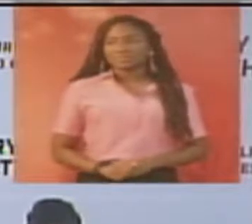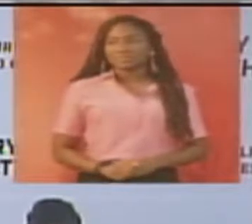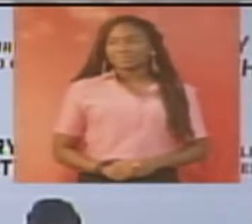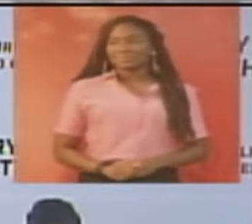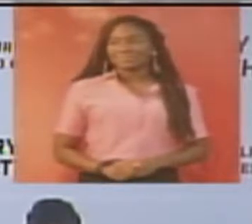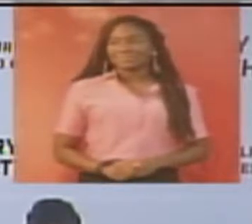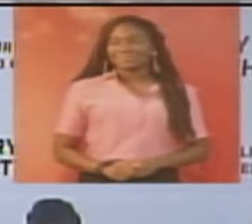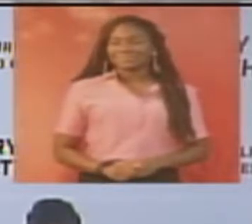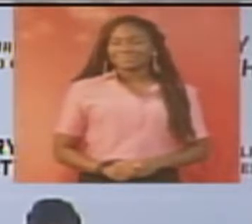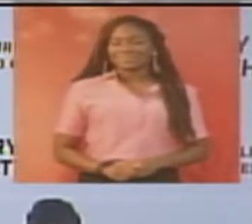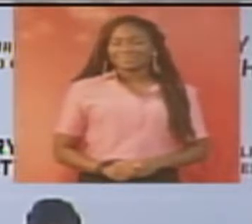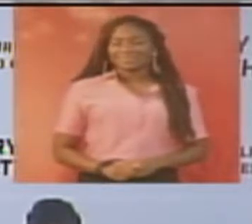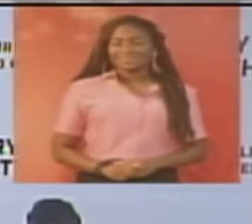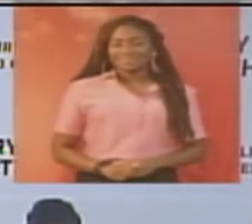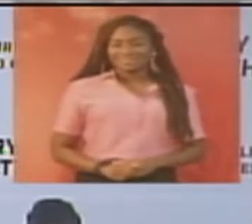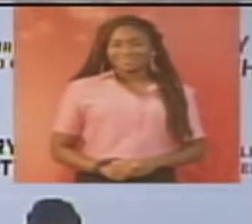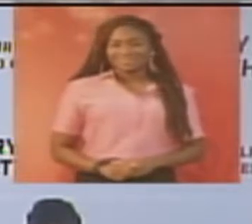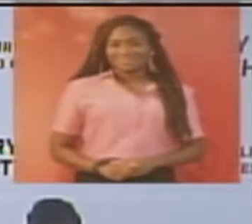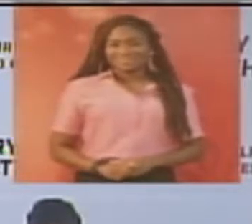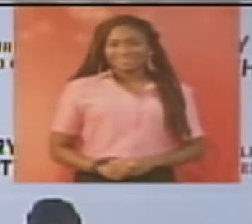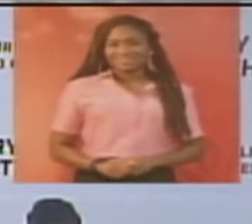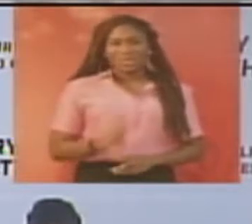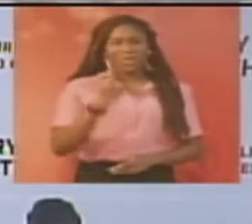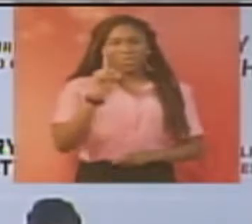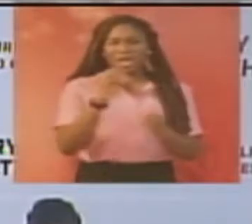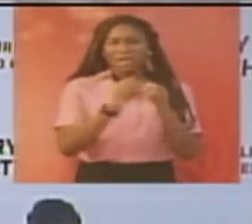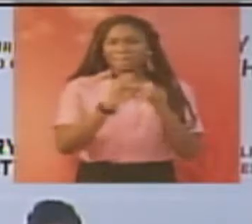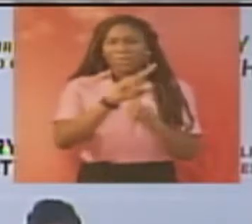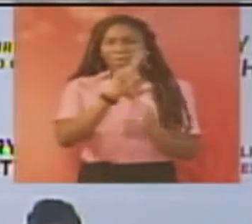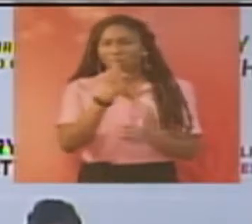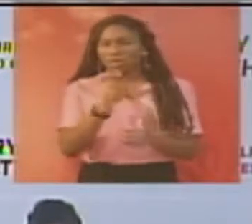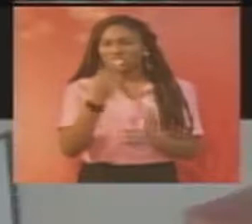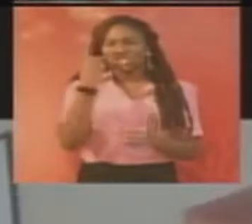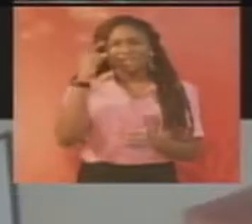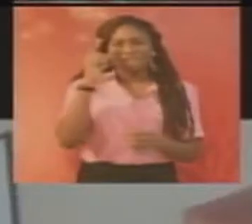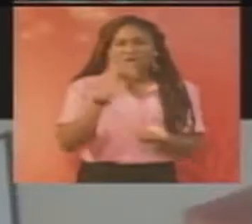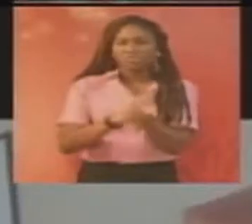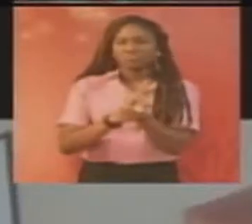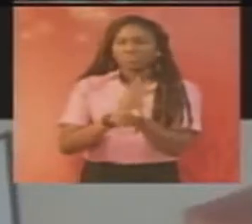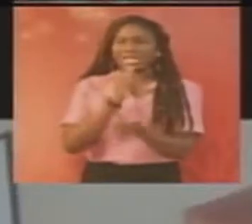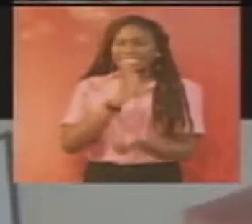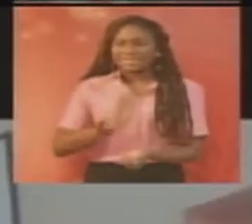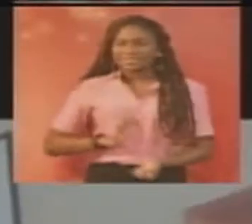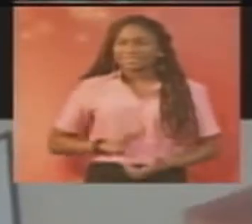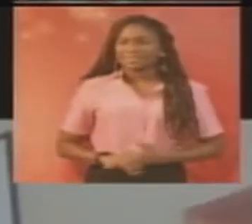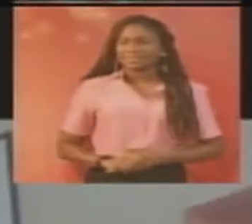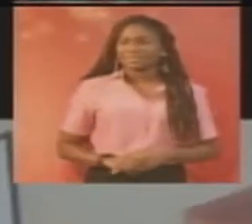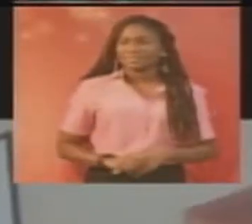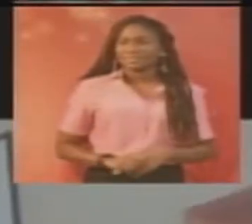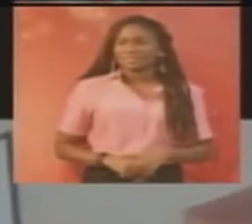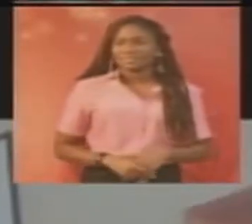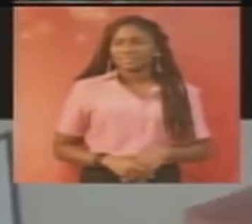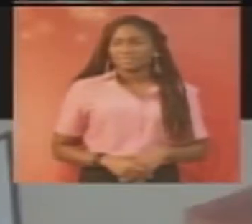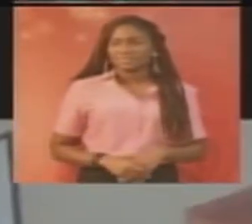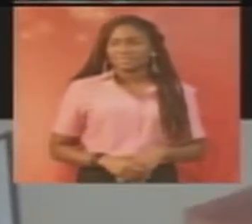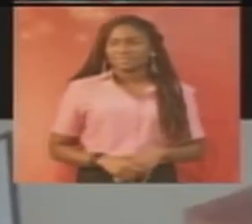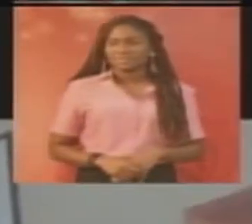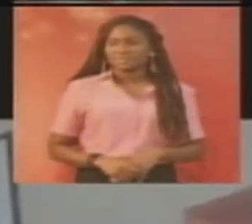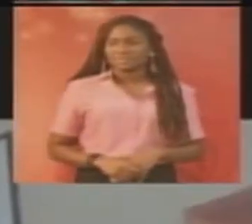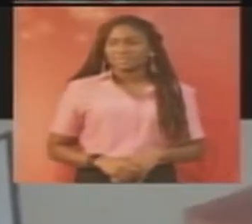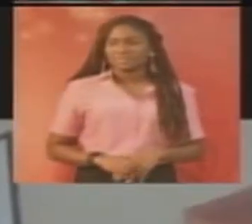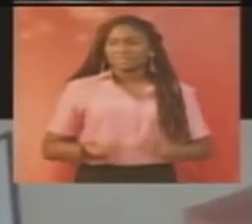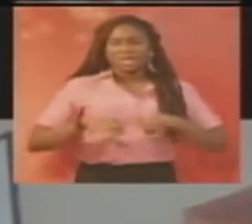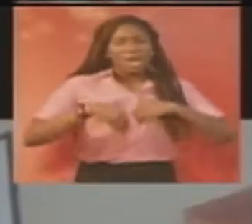Hi, thanks. One more question for Dr. Carrington, if I may. How would we know if